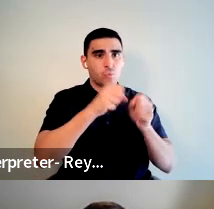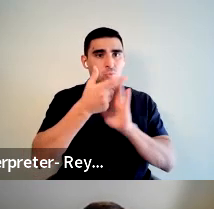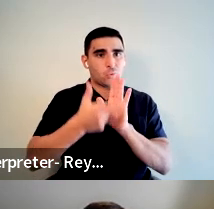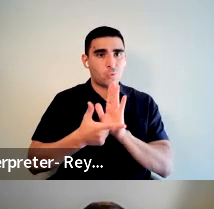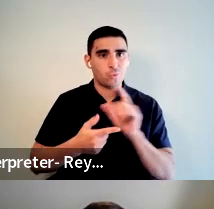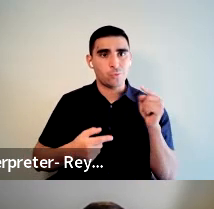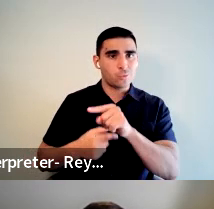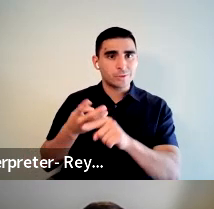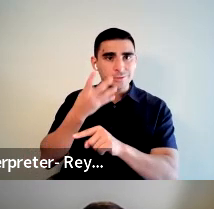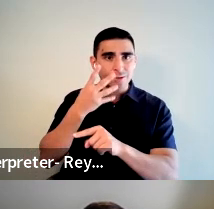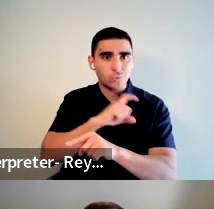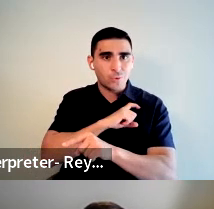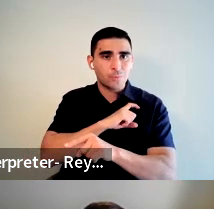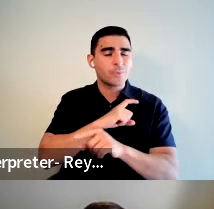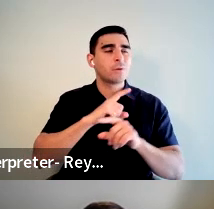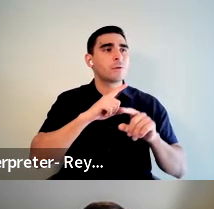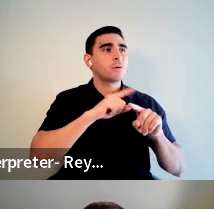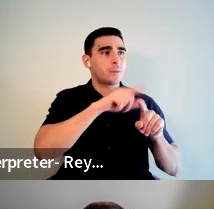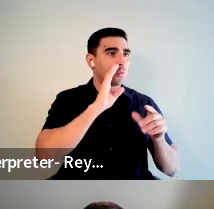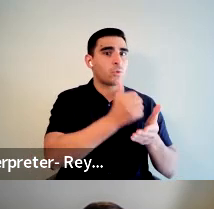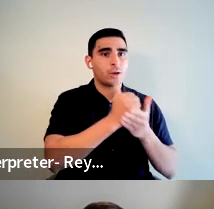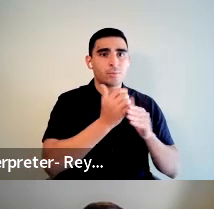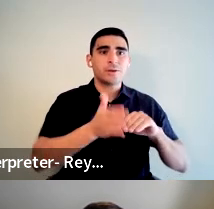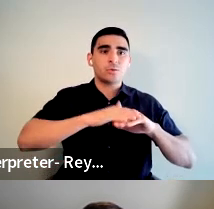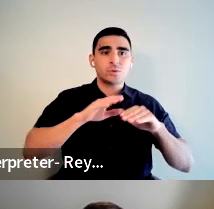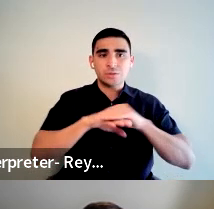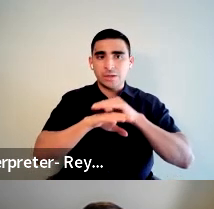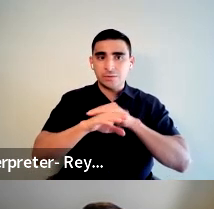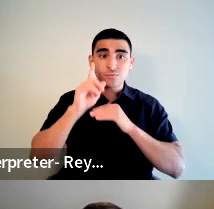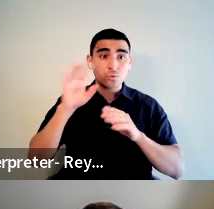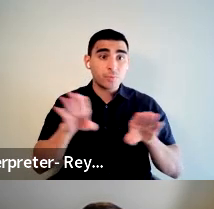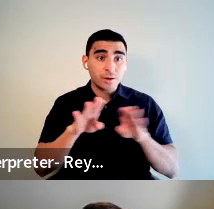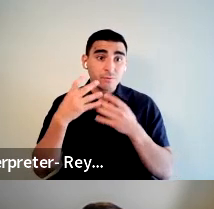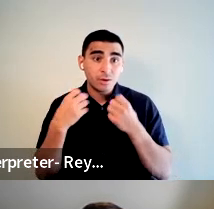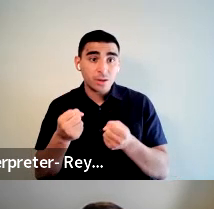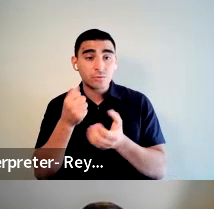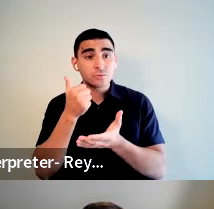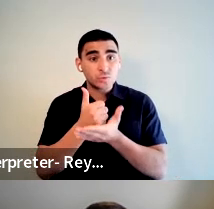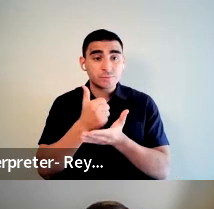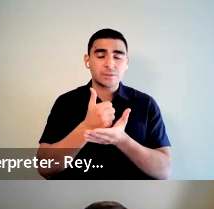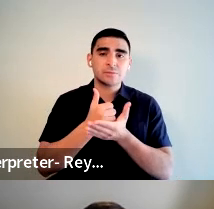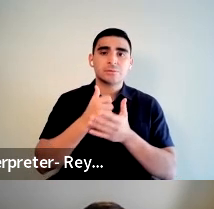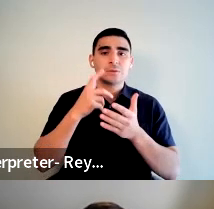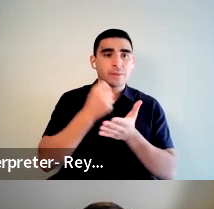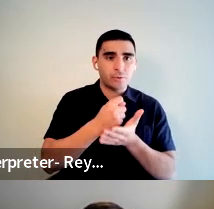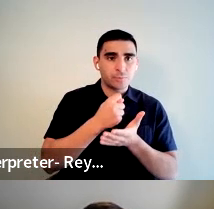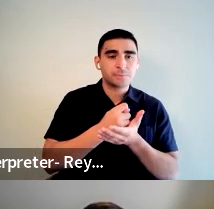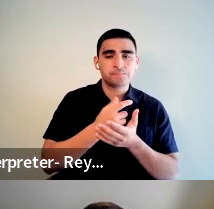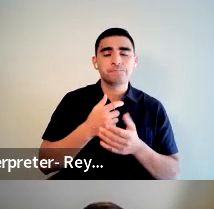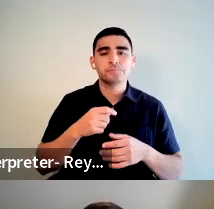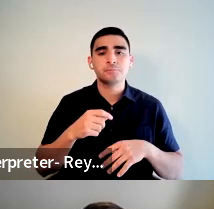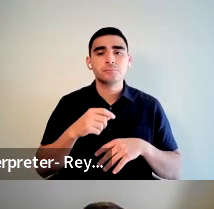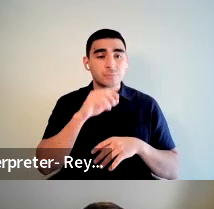in increased access into behavioral health treatments, therapies, supportive services. The program